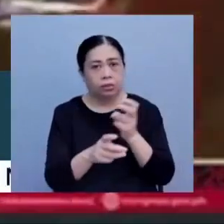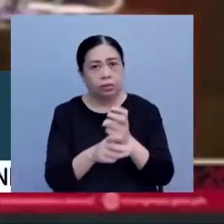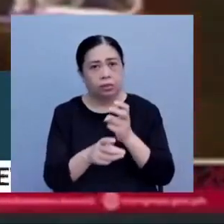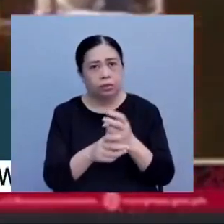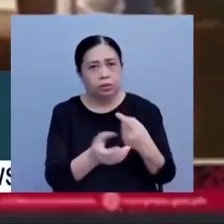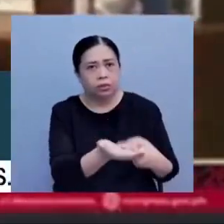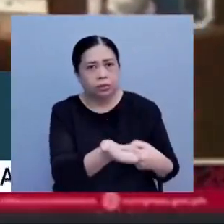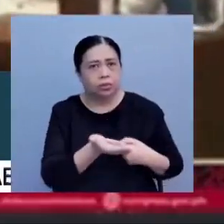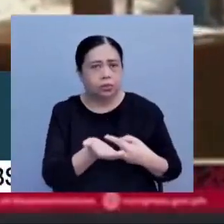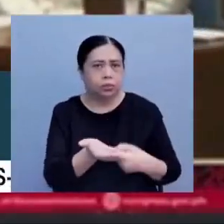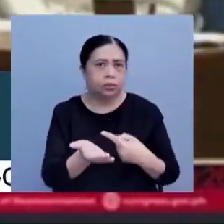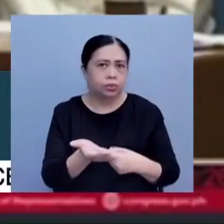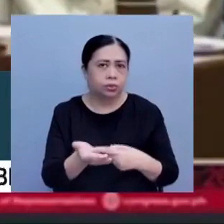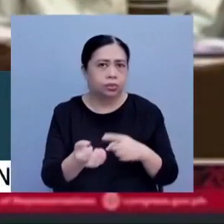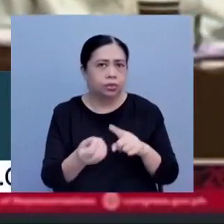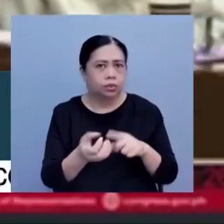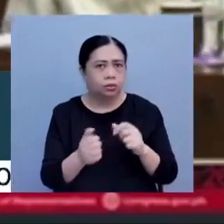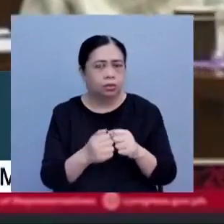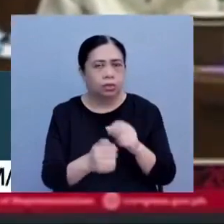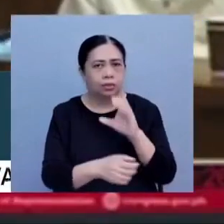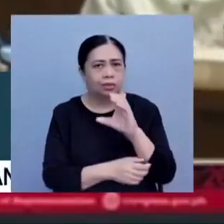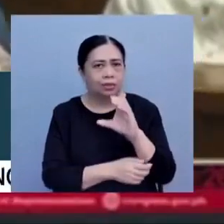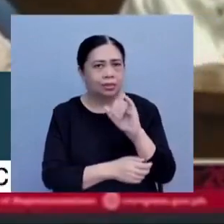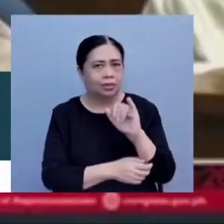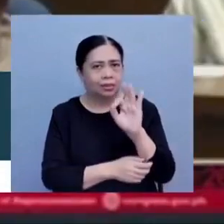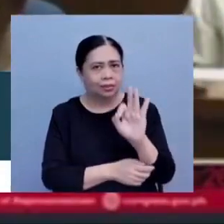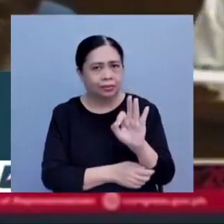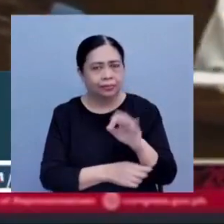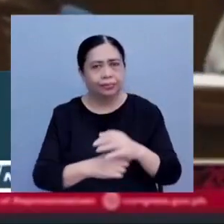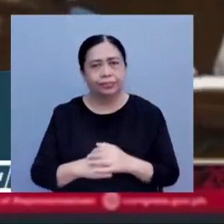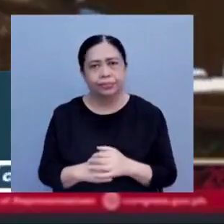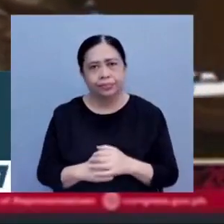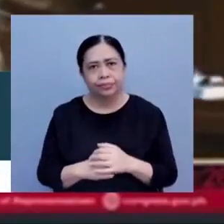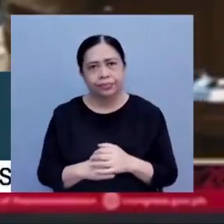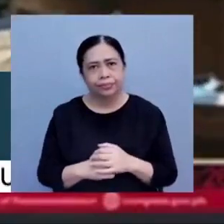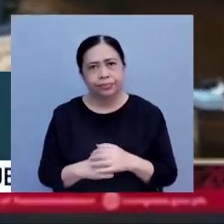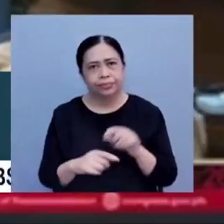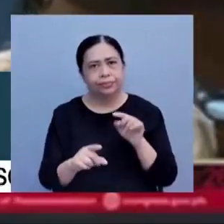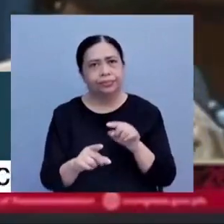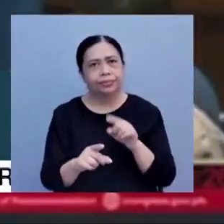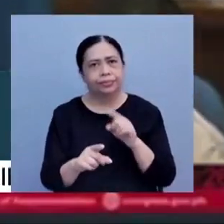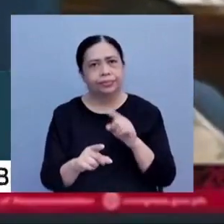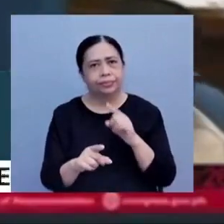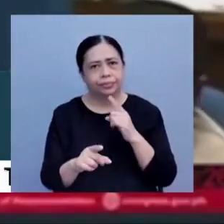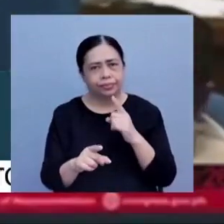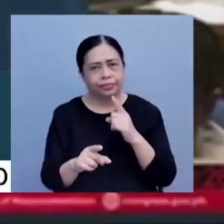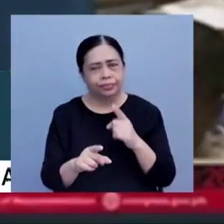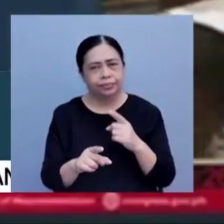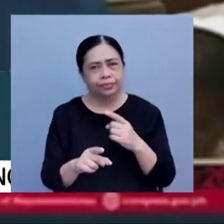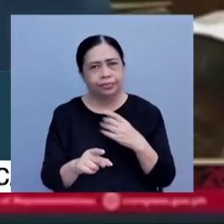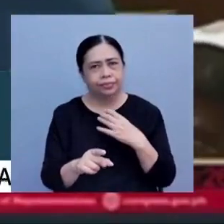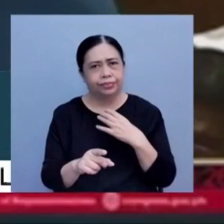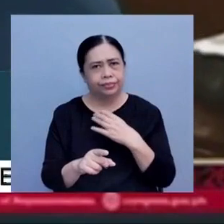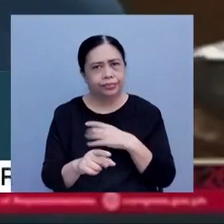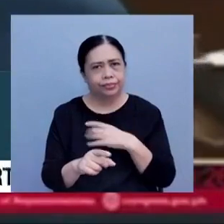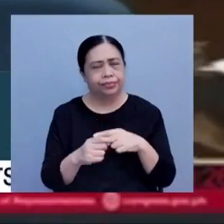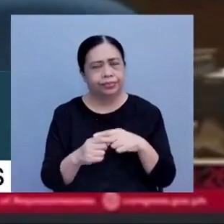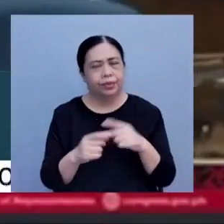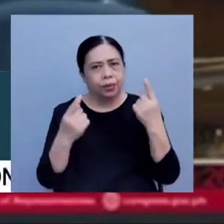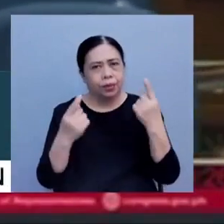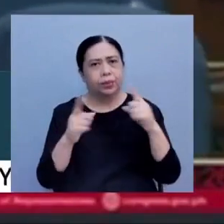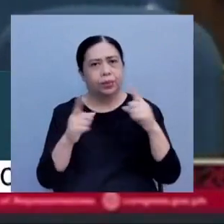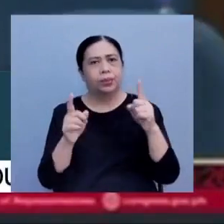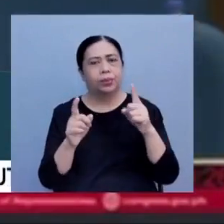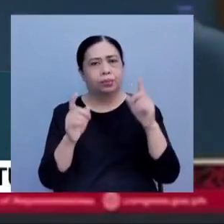discussions on the confidential and intelligent funds, which the House successfully steered toward